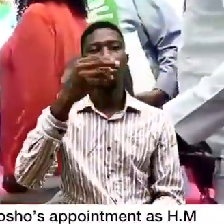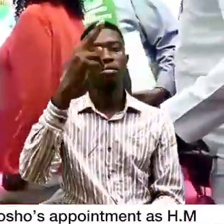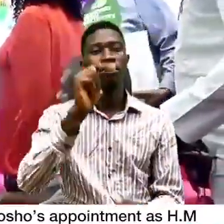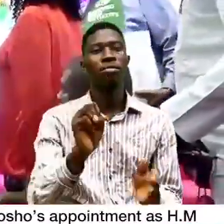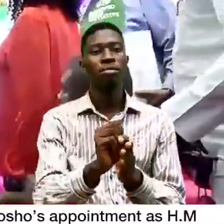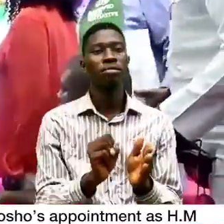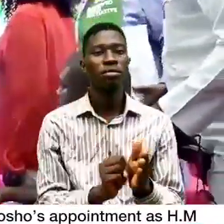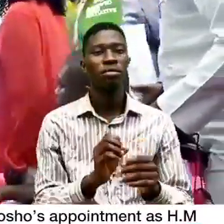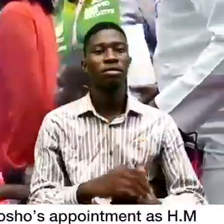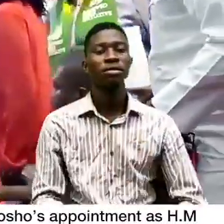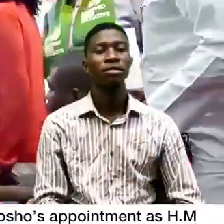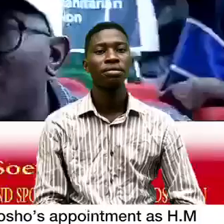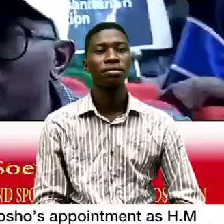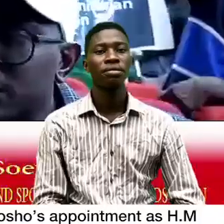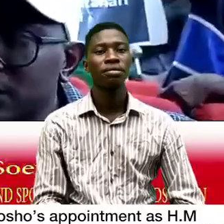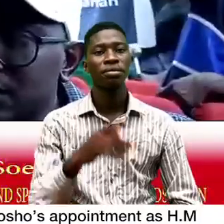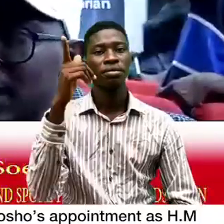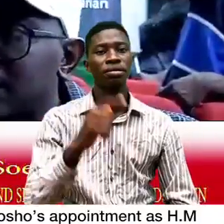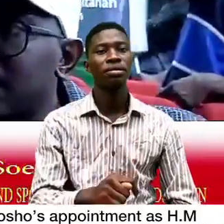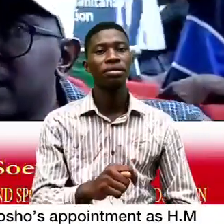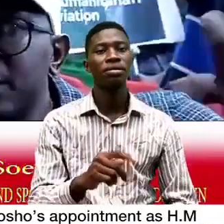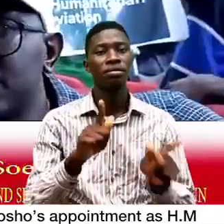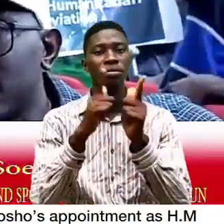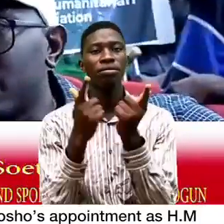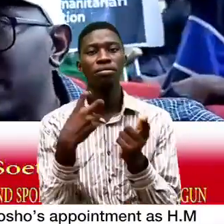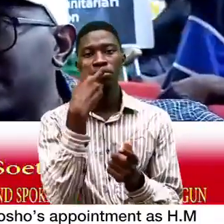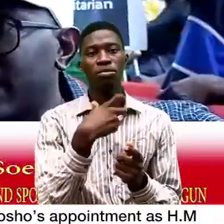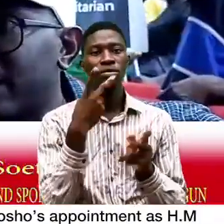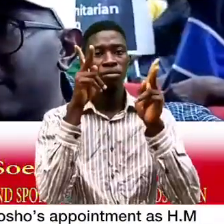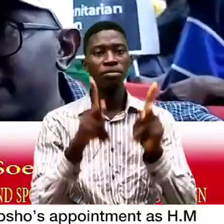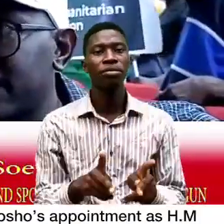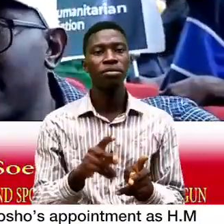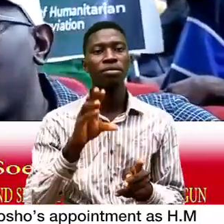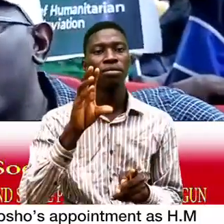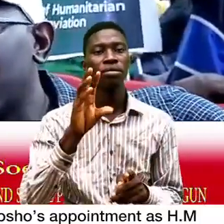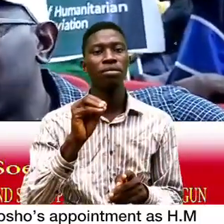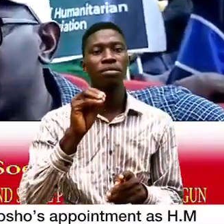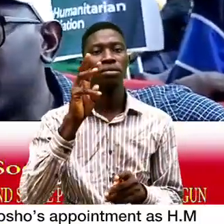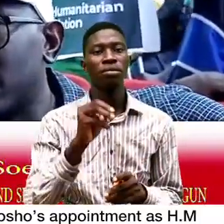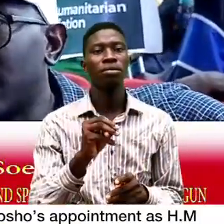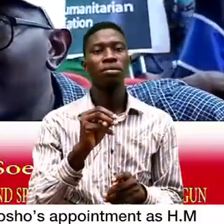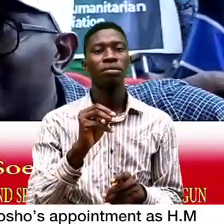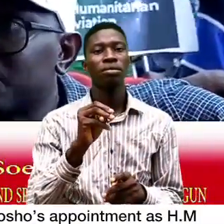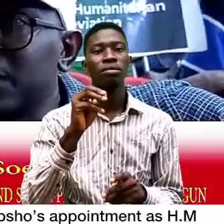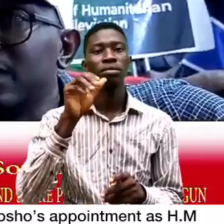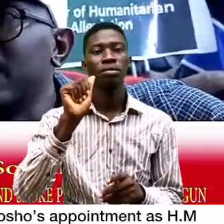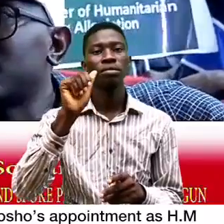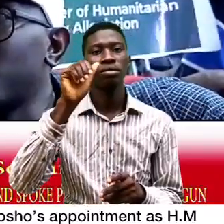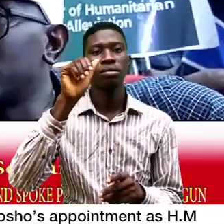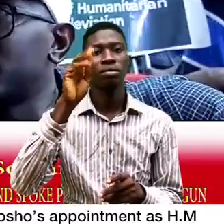State, the group spokesperson, comrade Alfred